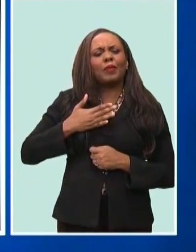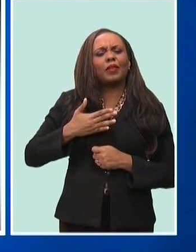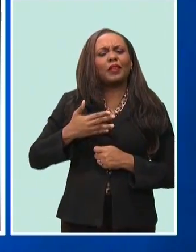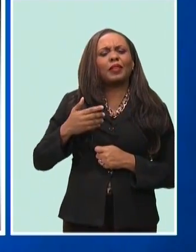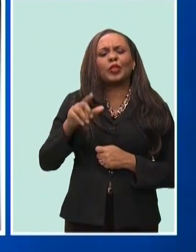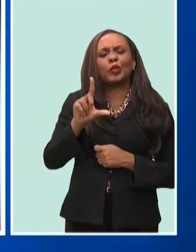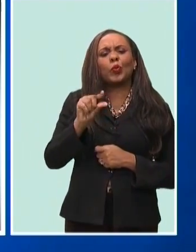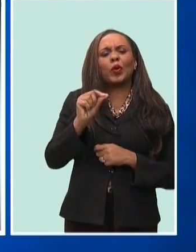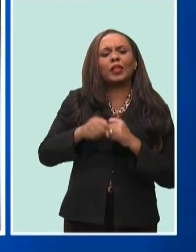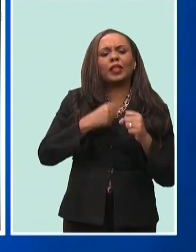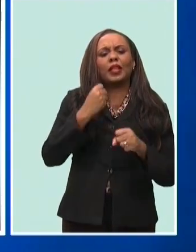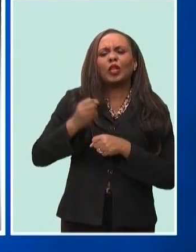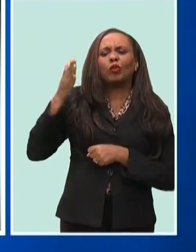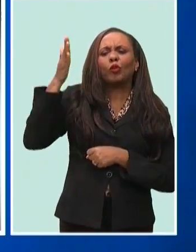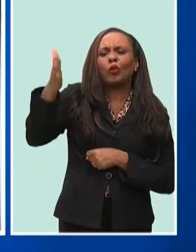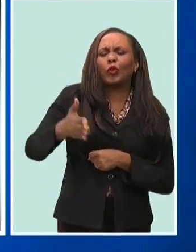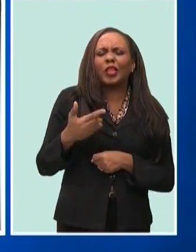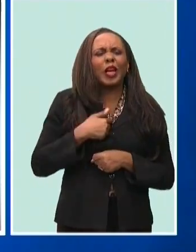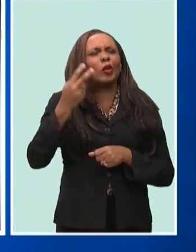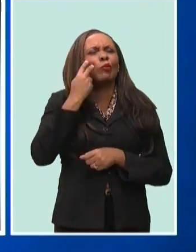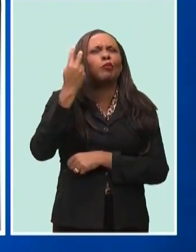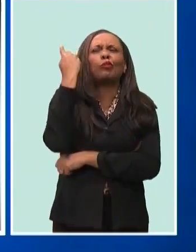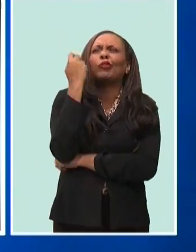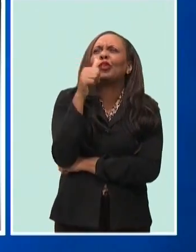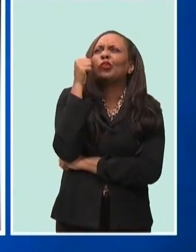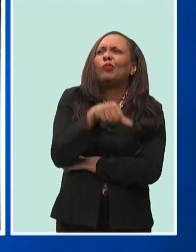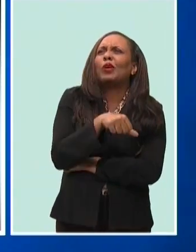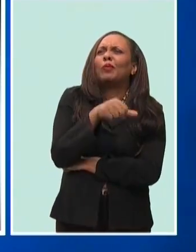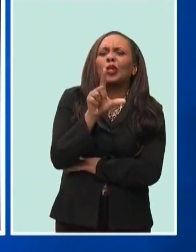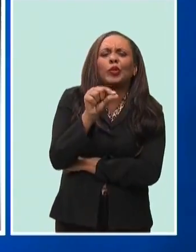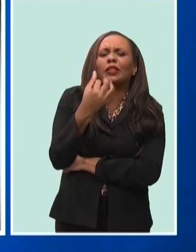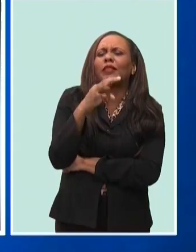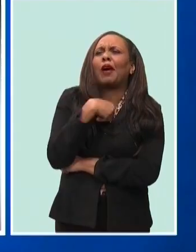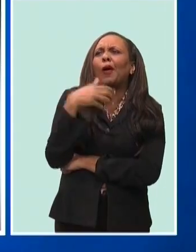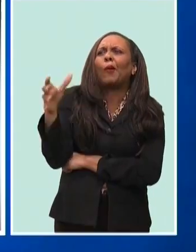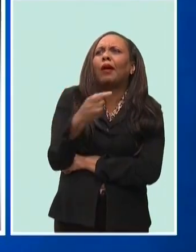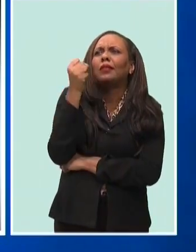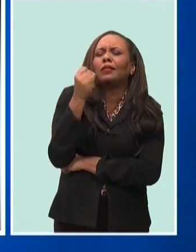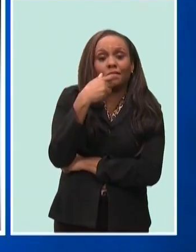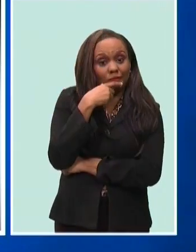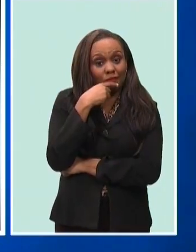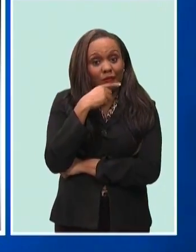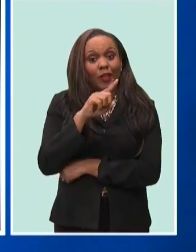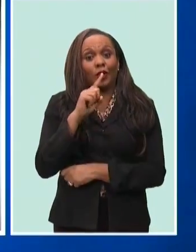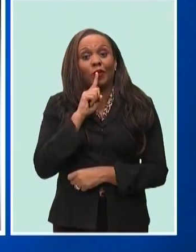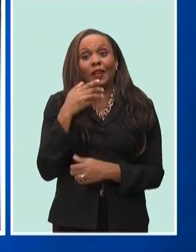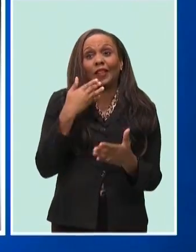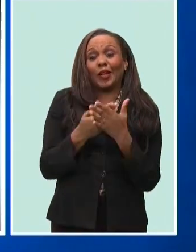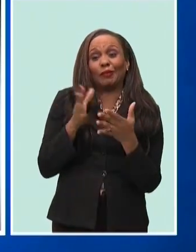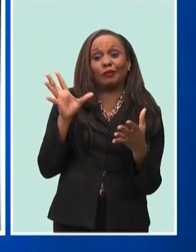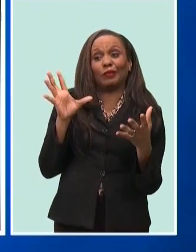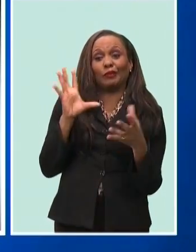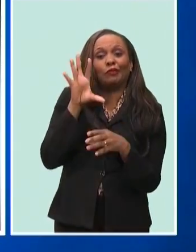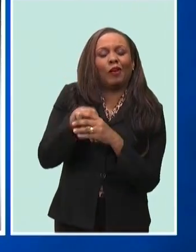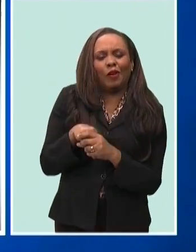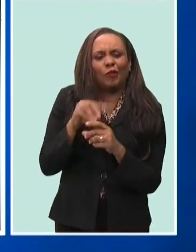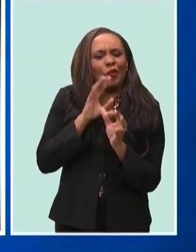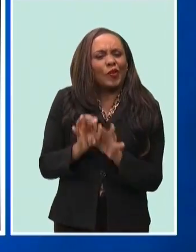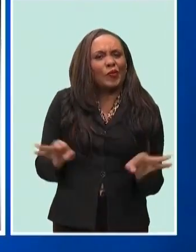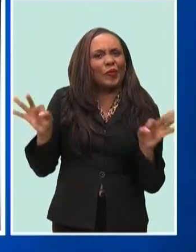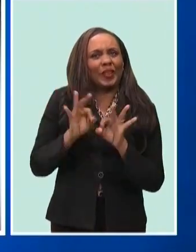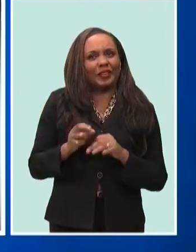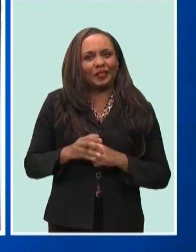in 2019, it had a young man from St. Vincent, you know, and it's always good to just be a part of that, something so